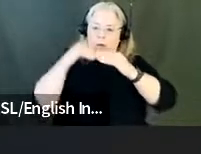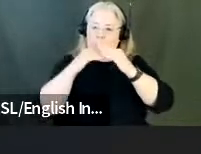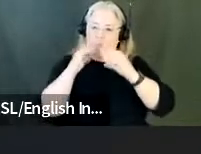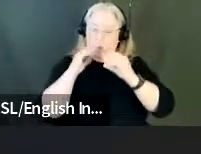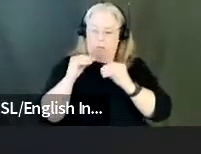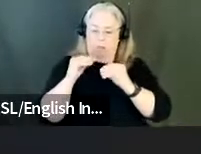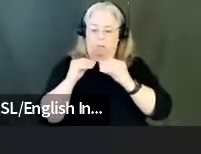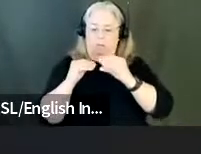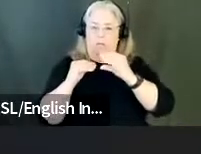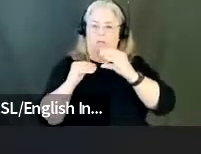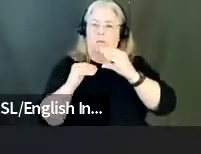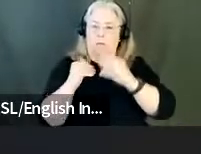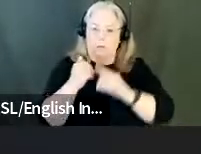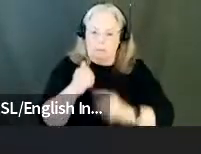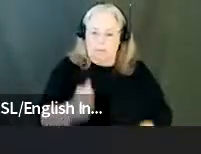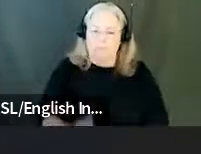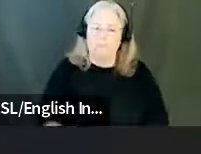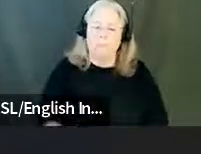thicker.